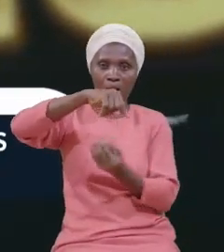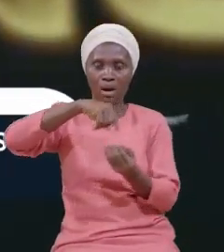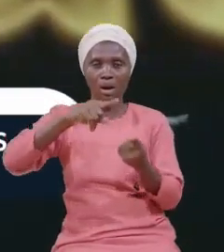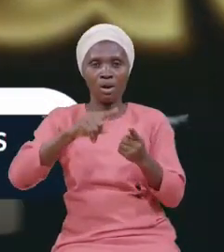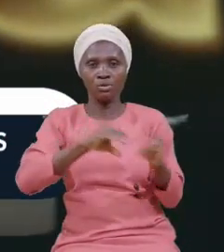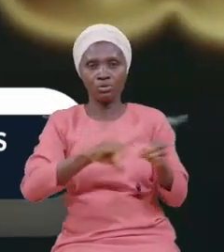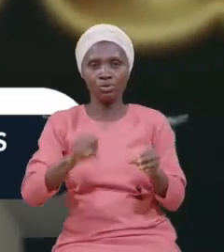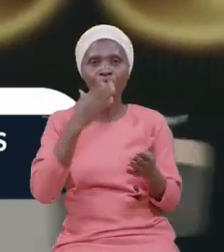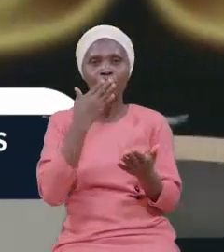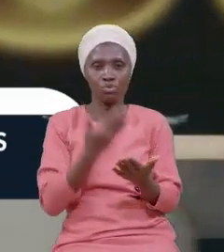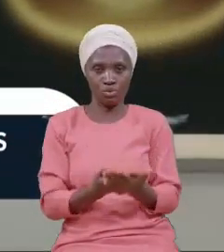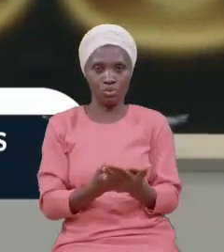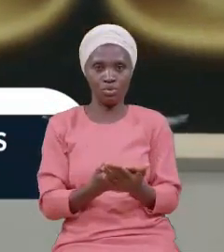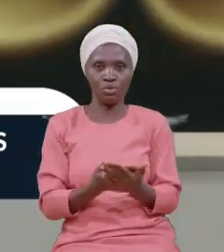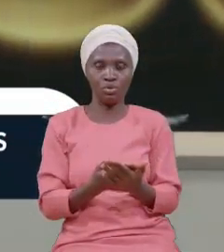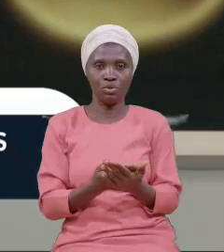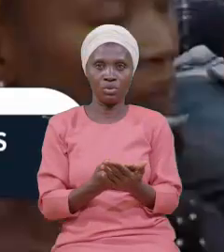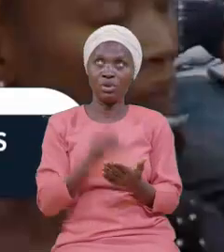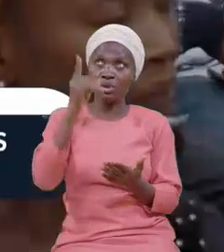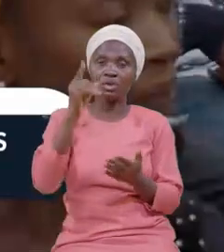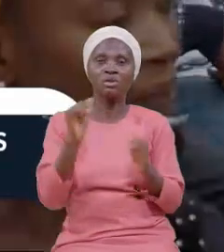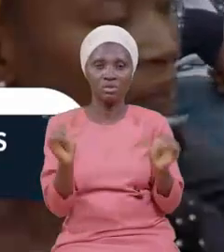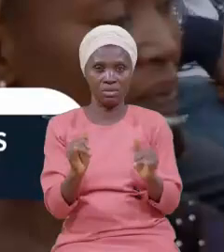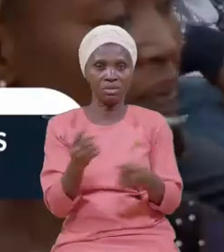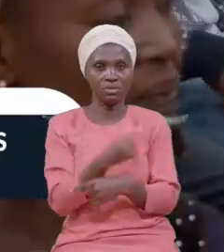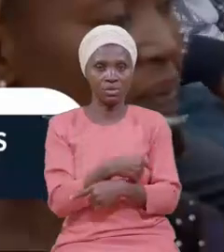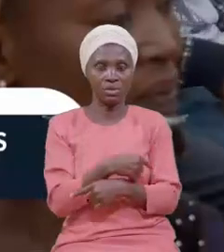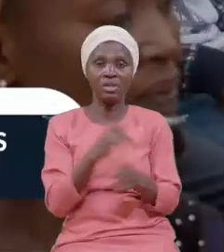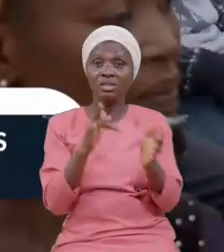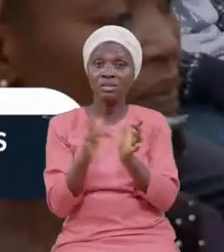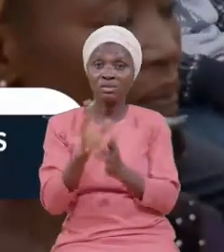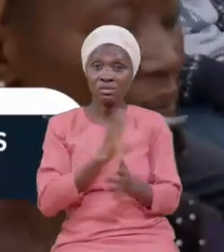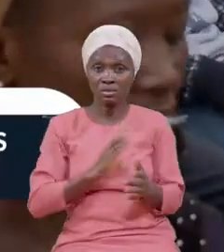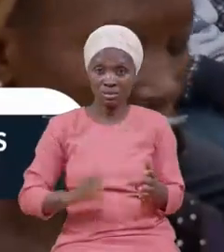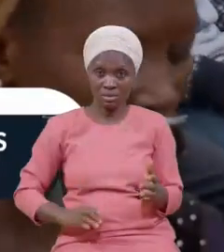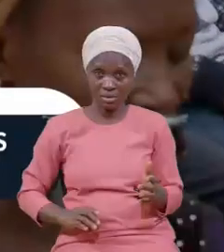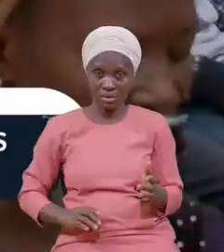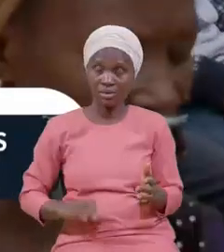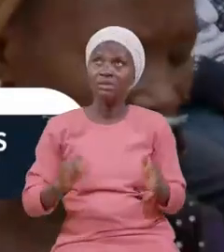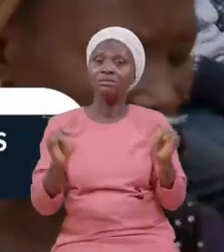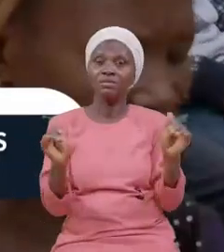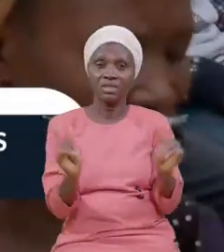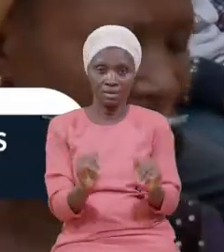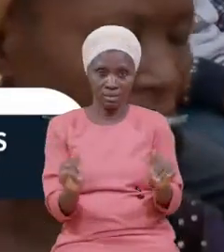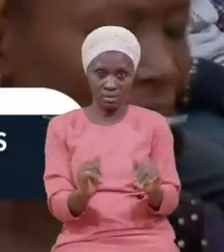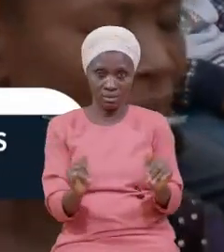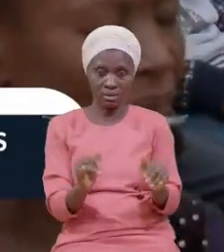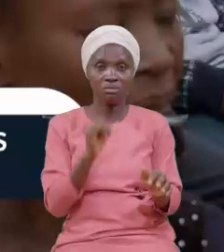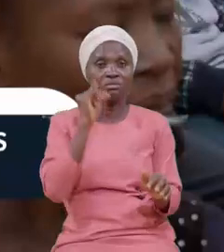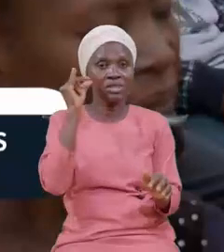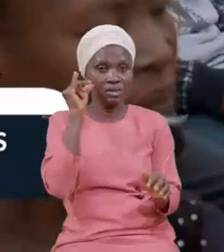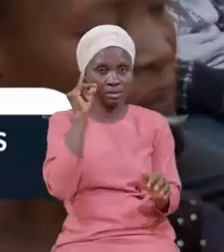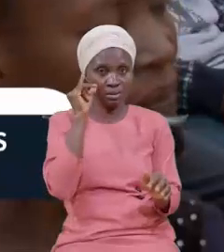doing good. And he's still the same today. Jesus Christ, the same yesterday